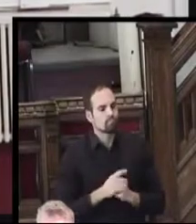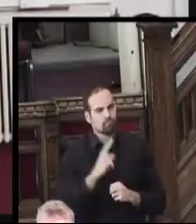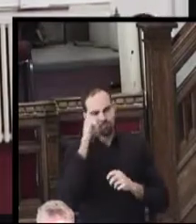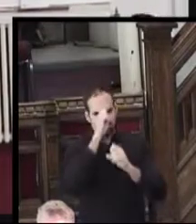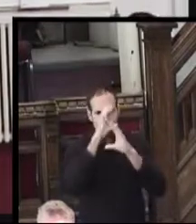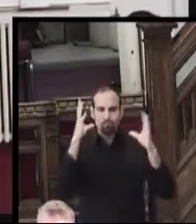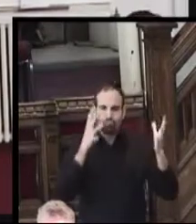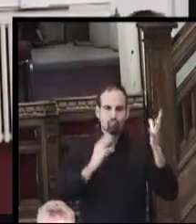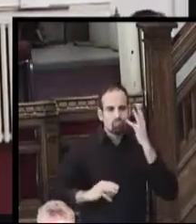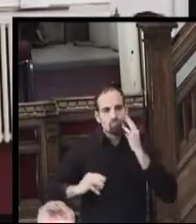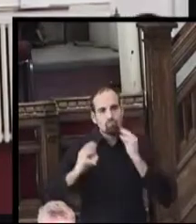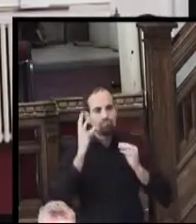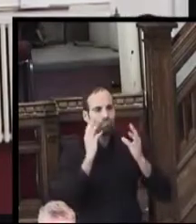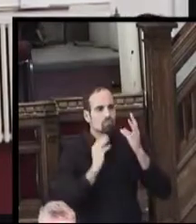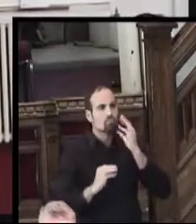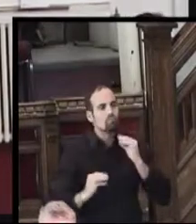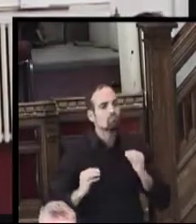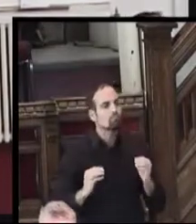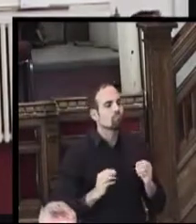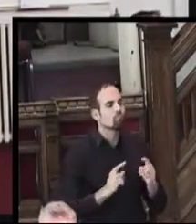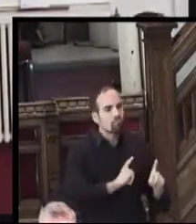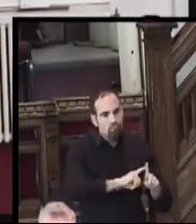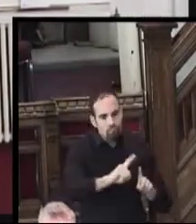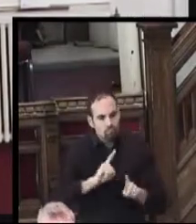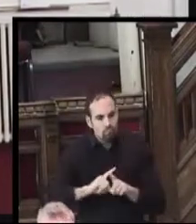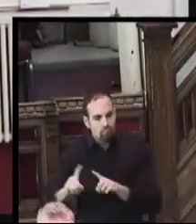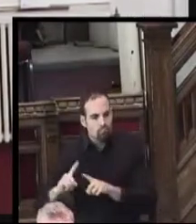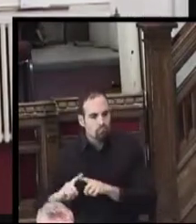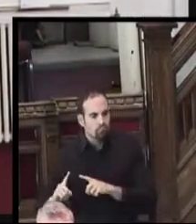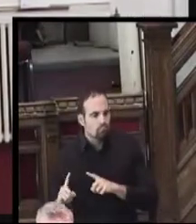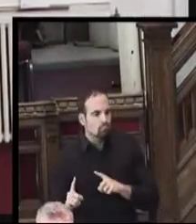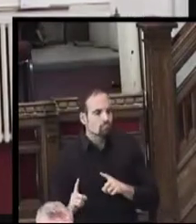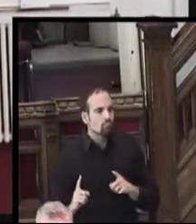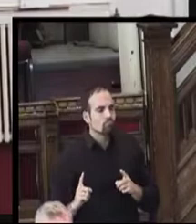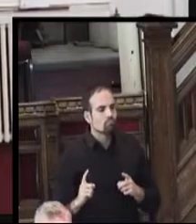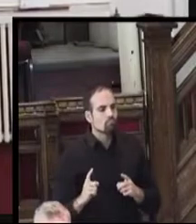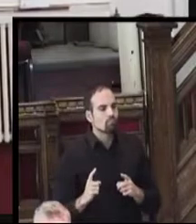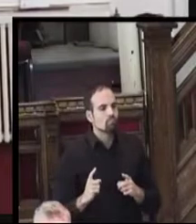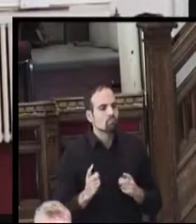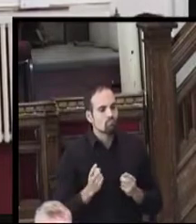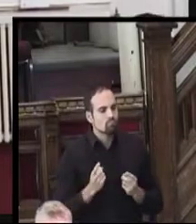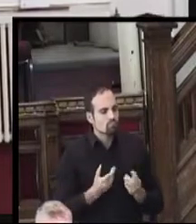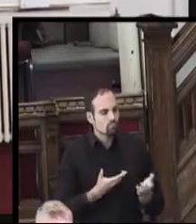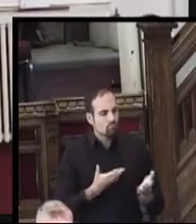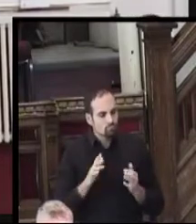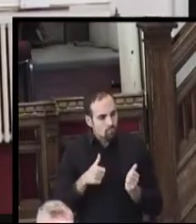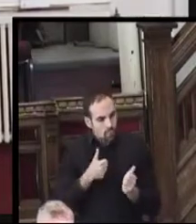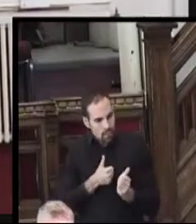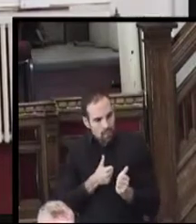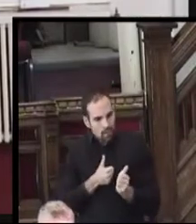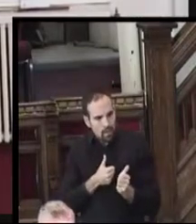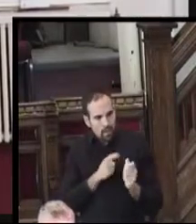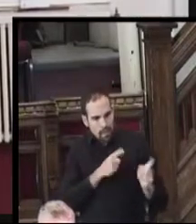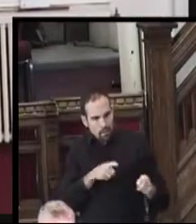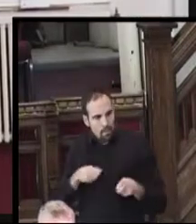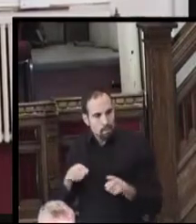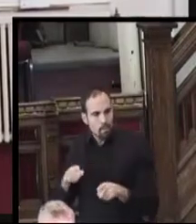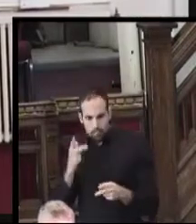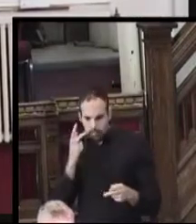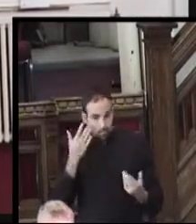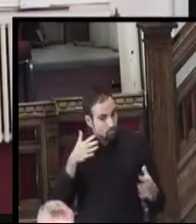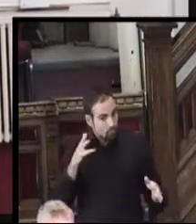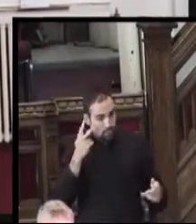experience all the different ways that we do ministry, some of the things that are behind the scenes, some of the things in worship as you've already seen him. And